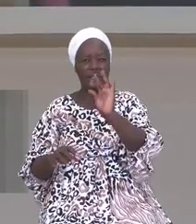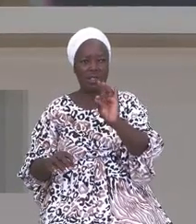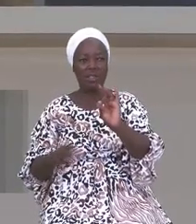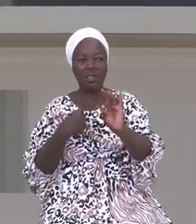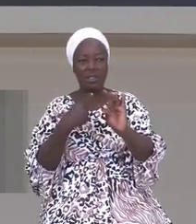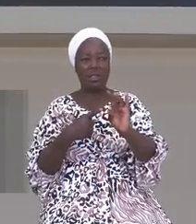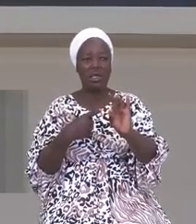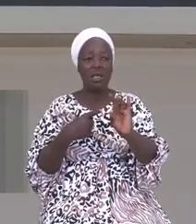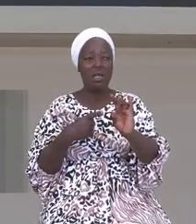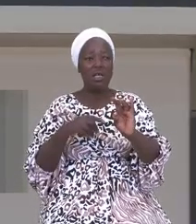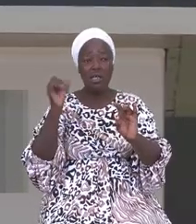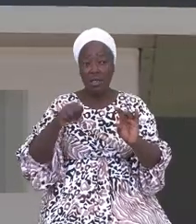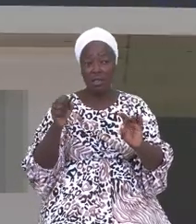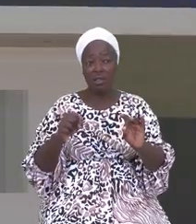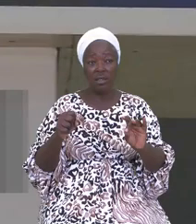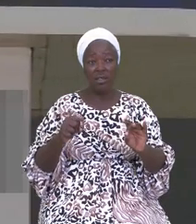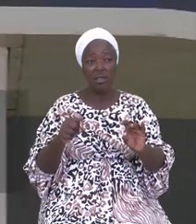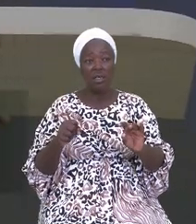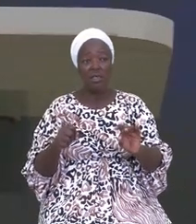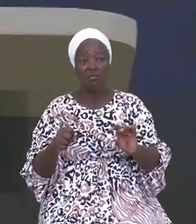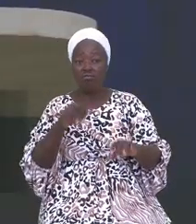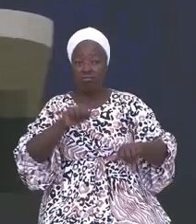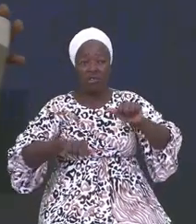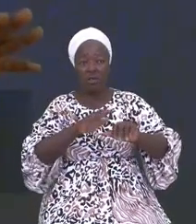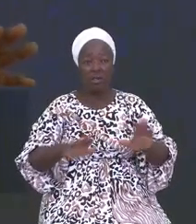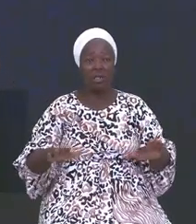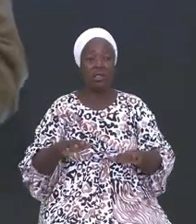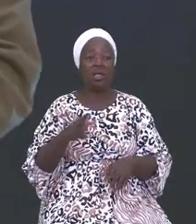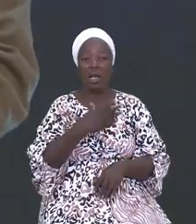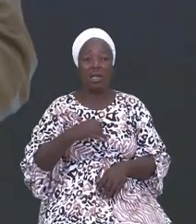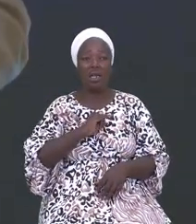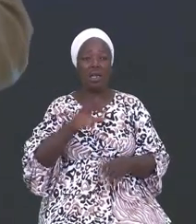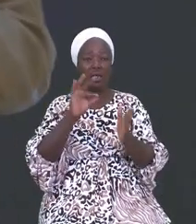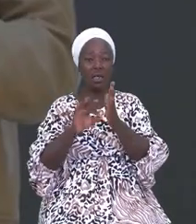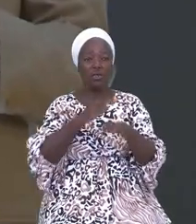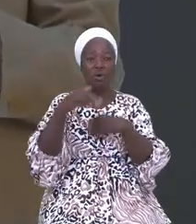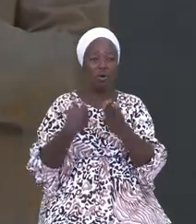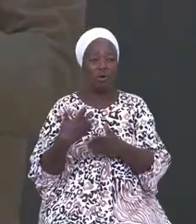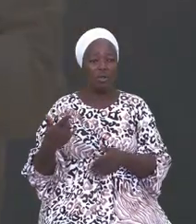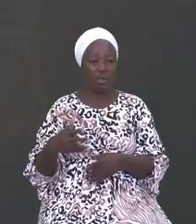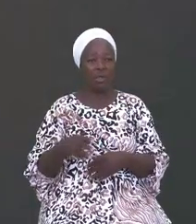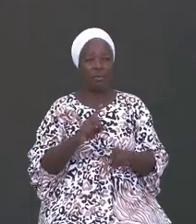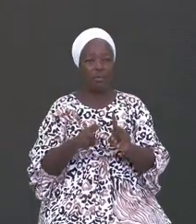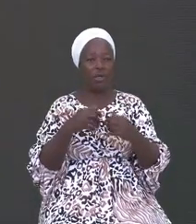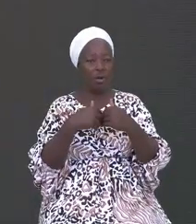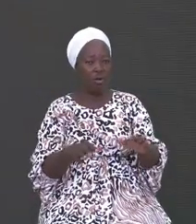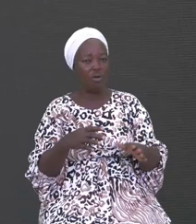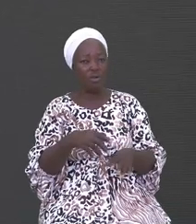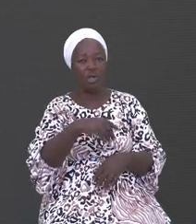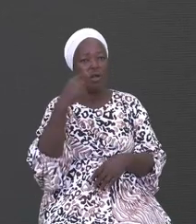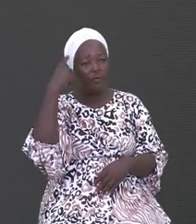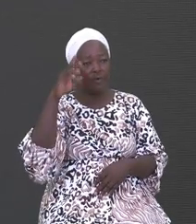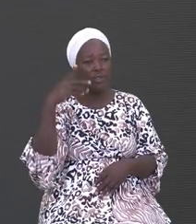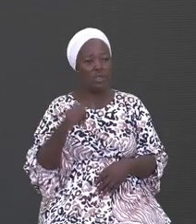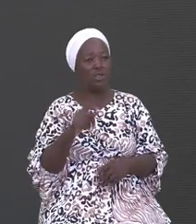doubtless, and I count all things but loss for the excellency of the knowledge